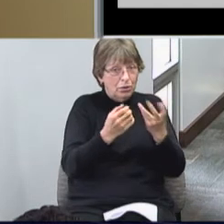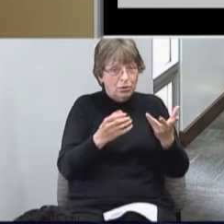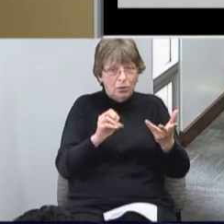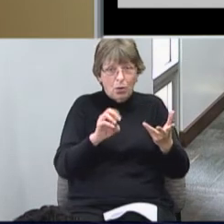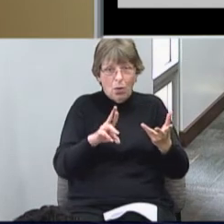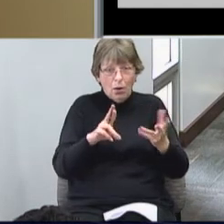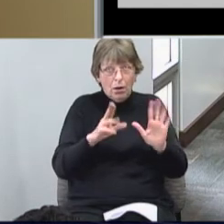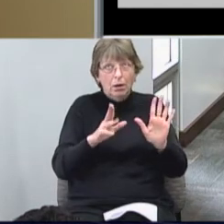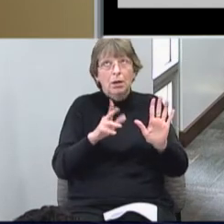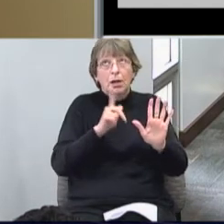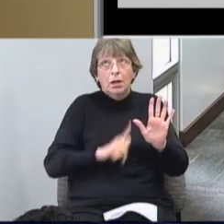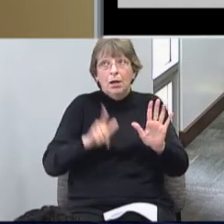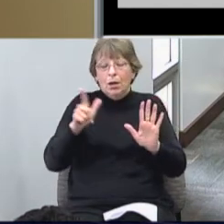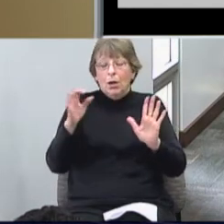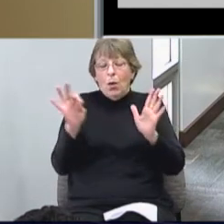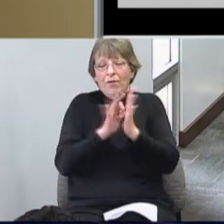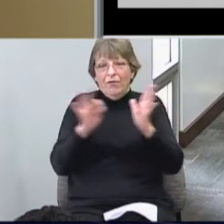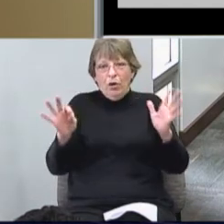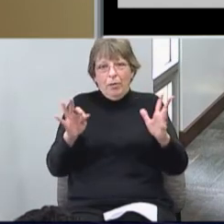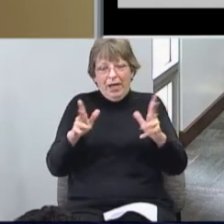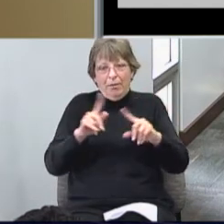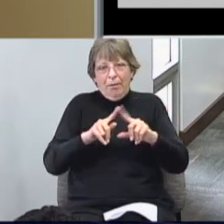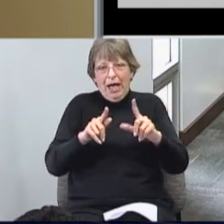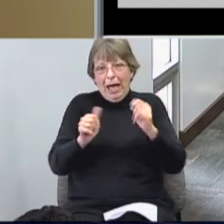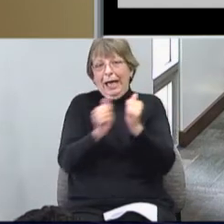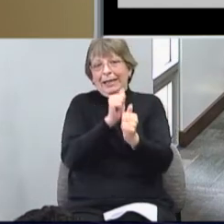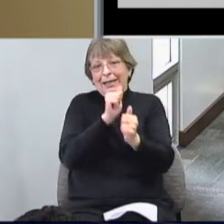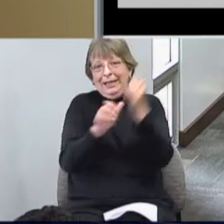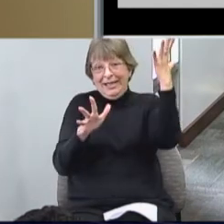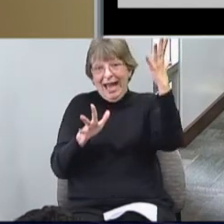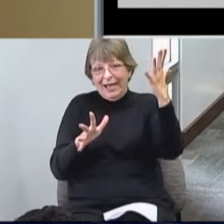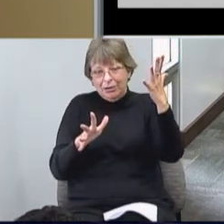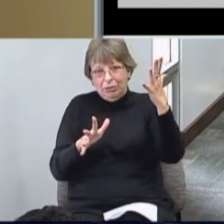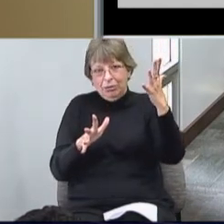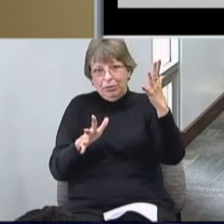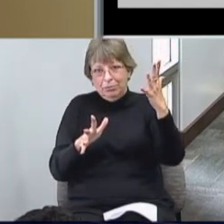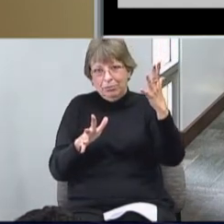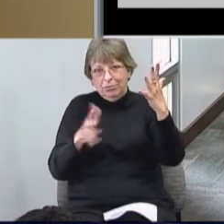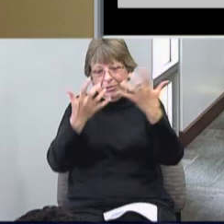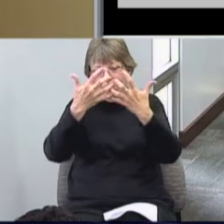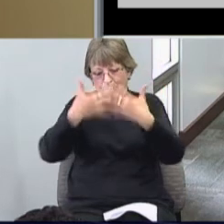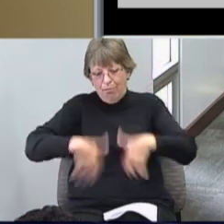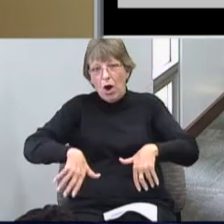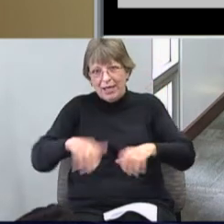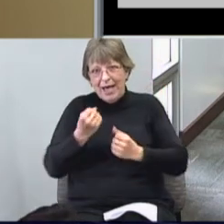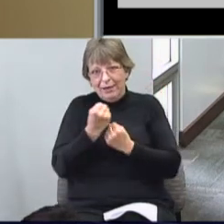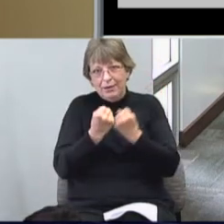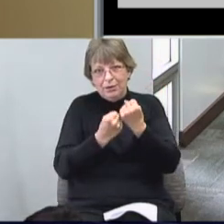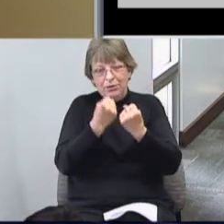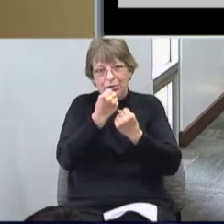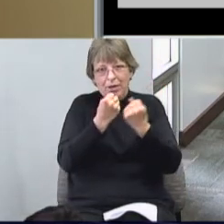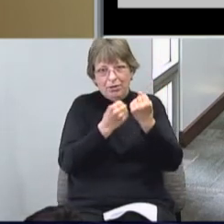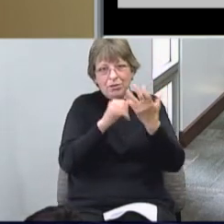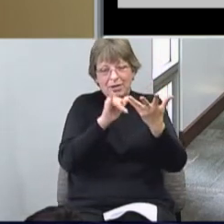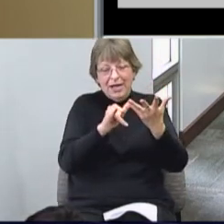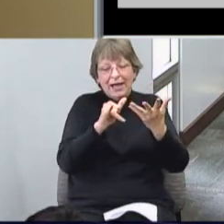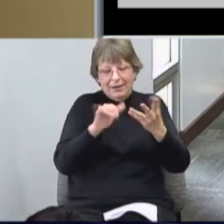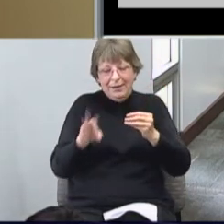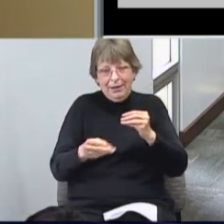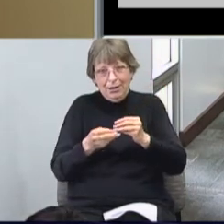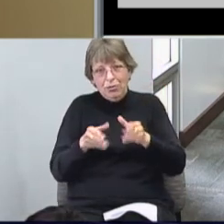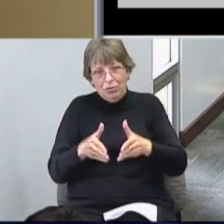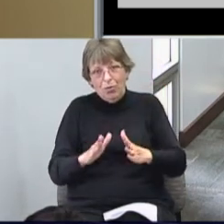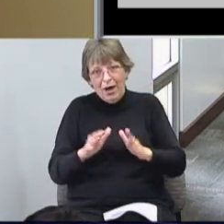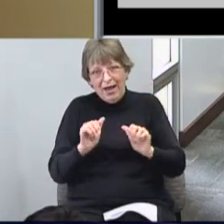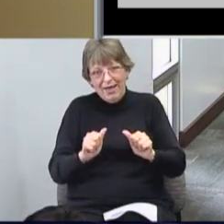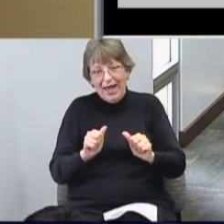forbid, we wouldn't want this to happen, but some kind of a disaster that took out a bunch of the structures in the district, that's another way that a district can